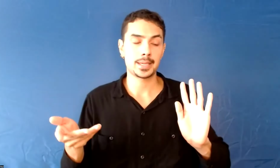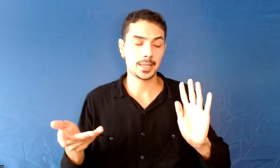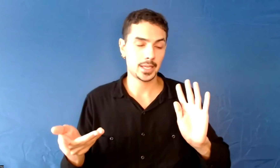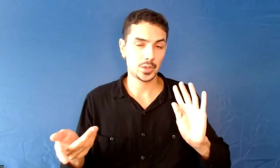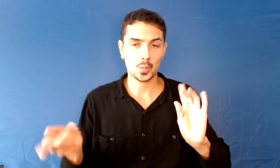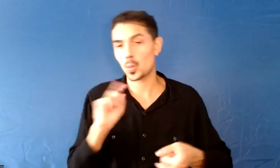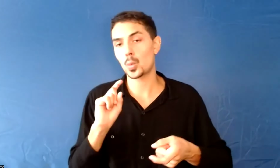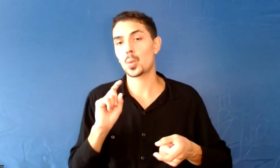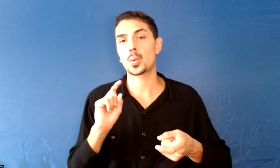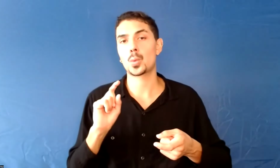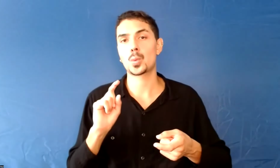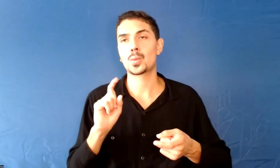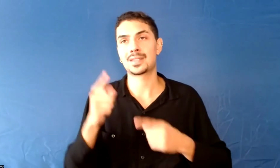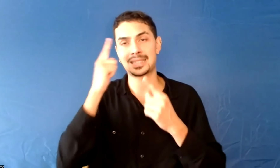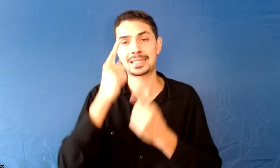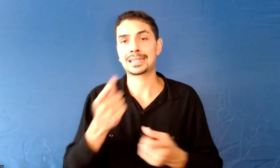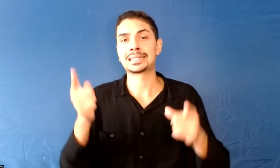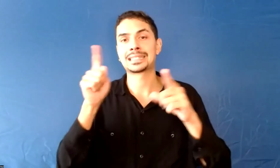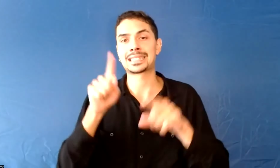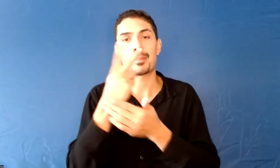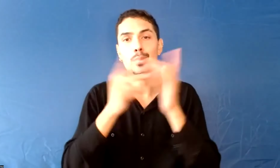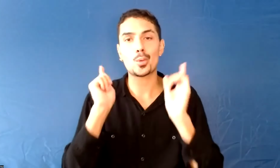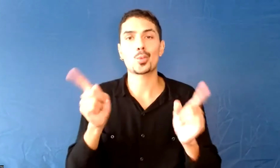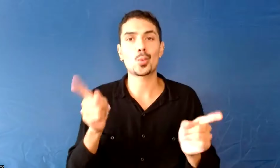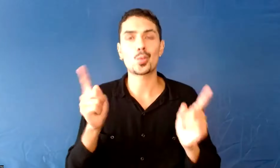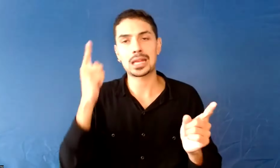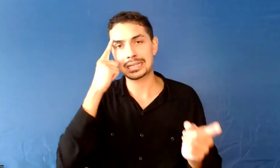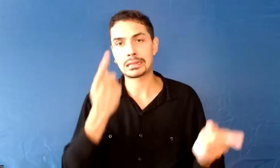like, hey, there's consent issues on both sides here. And